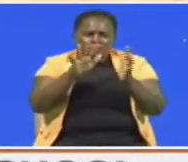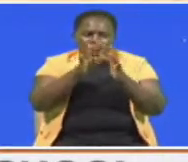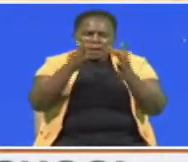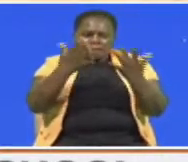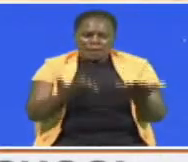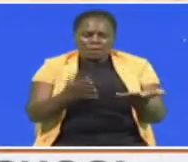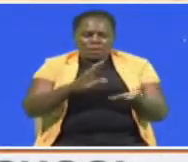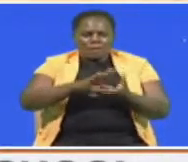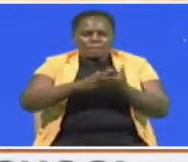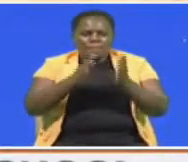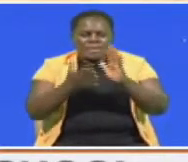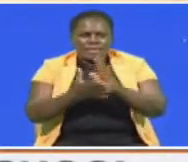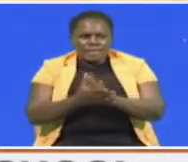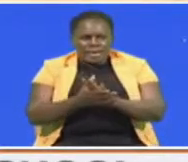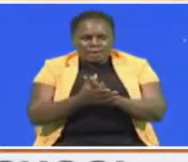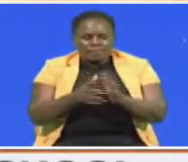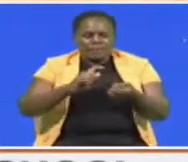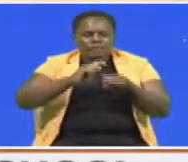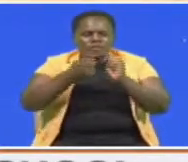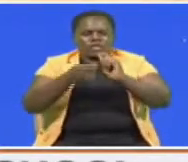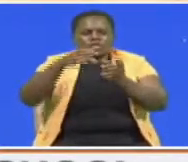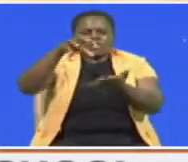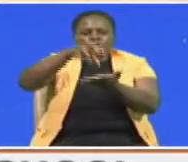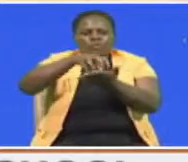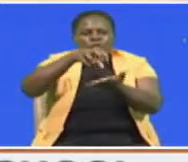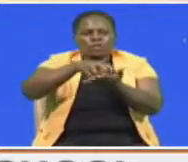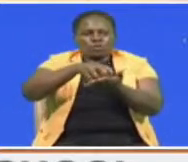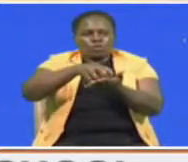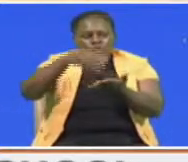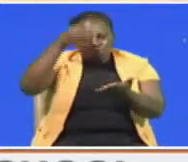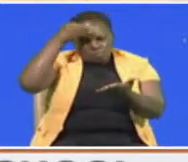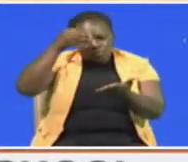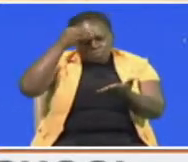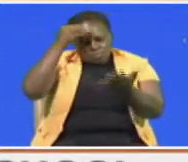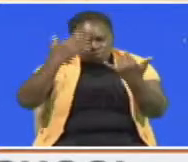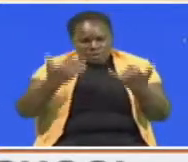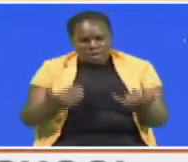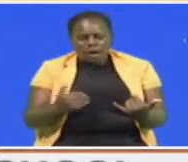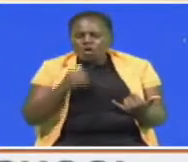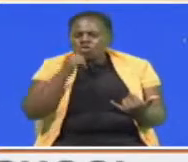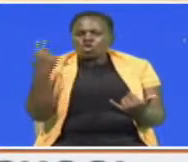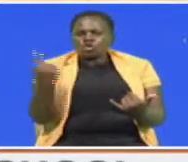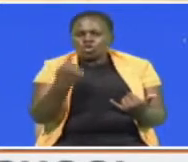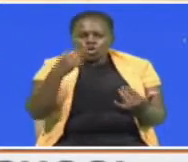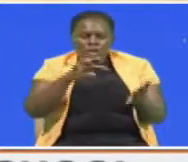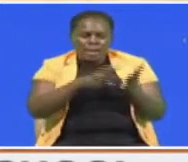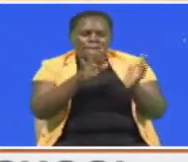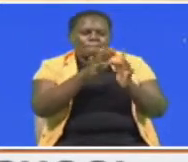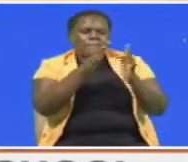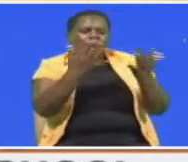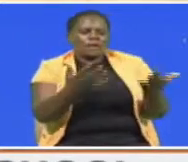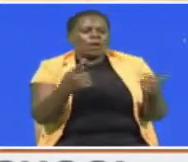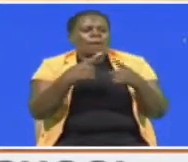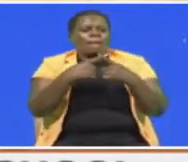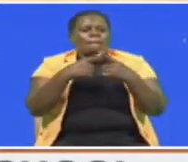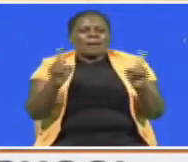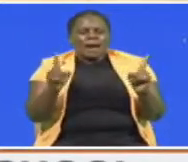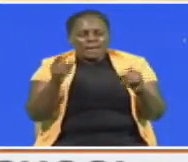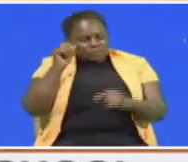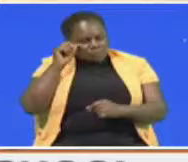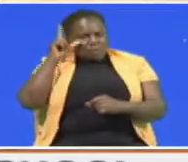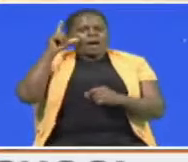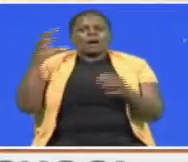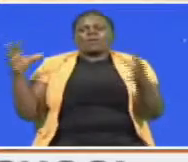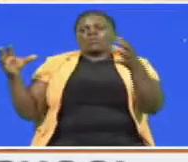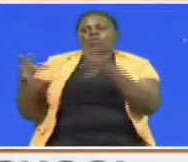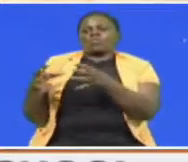that became a game changer, and the literacy now is not only for reading the Bible, but it has enlightened the